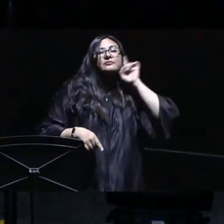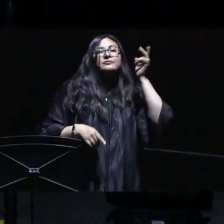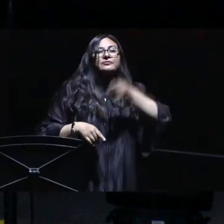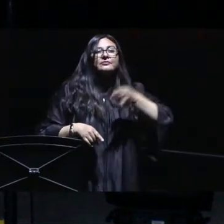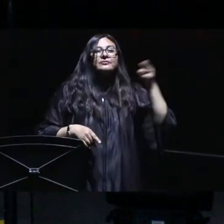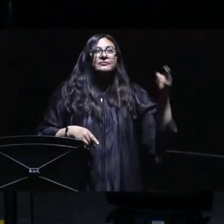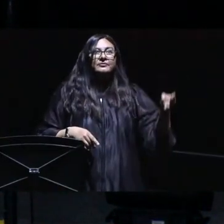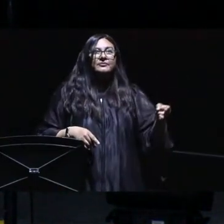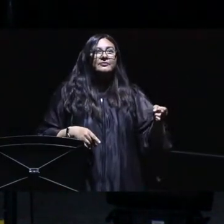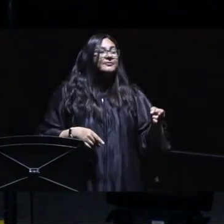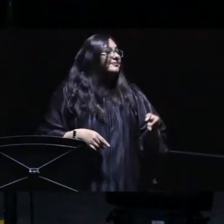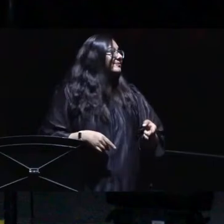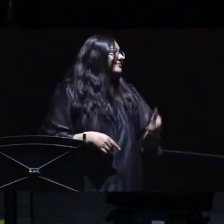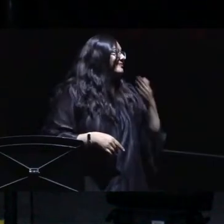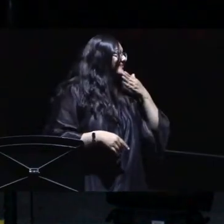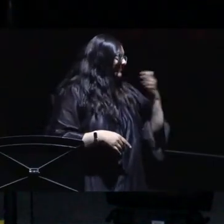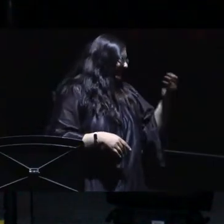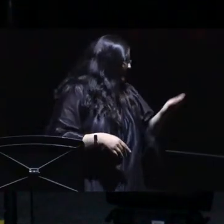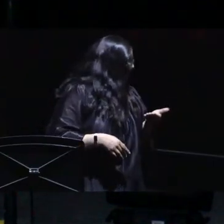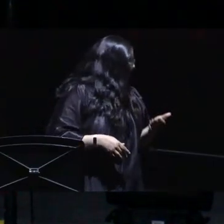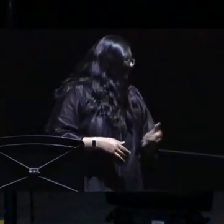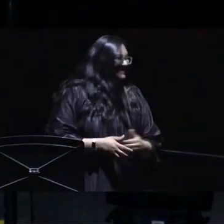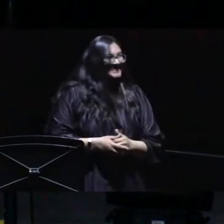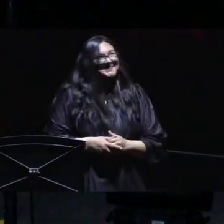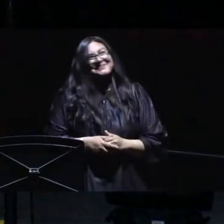hard of hearing. Thank you all.